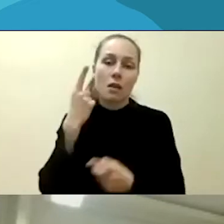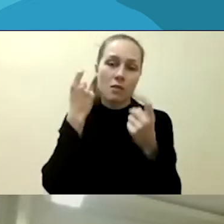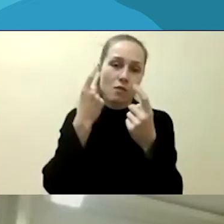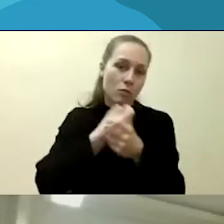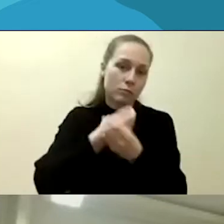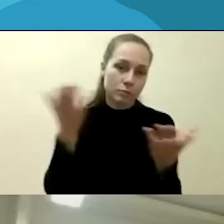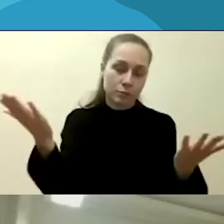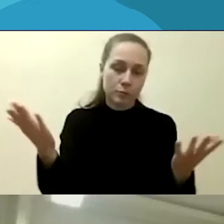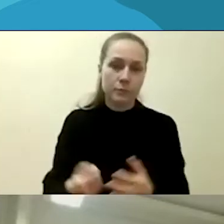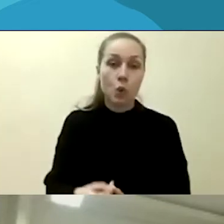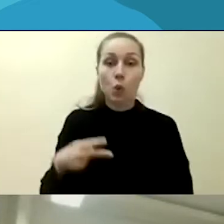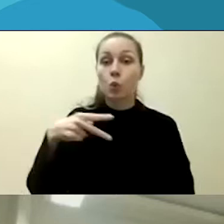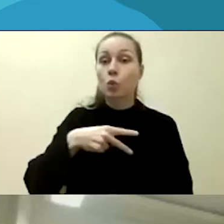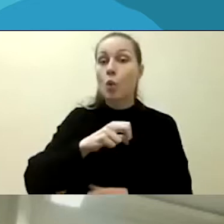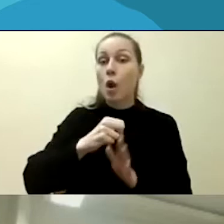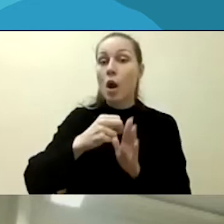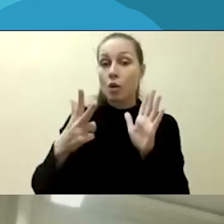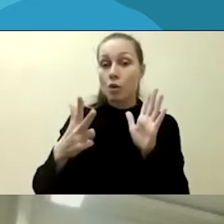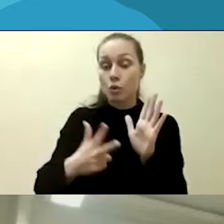who take hate crime